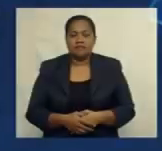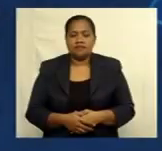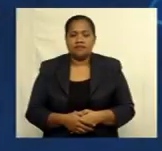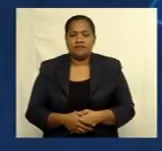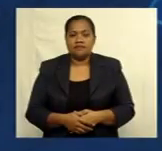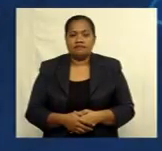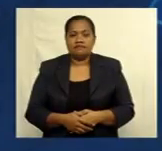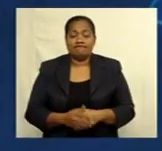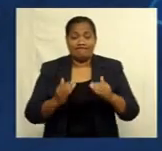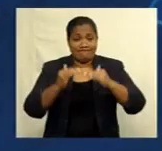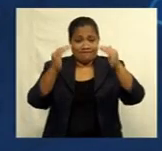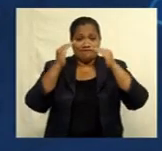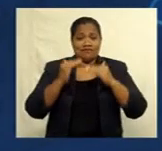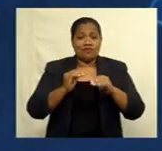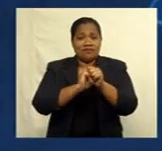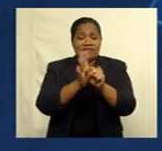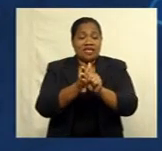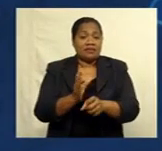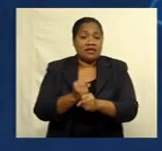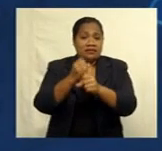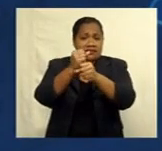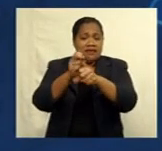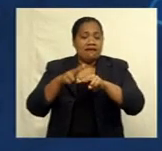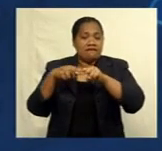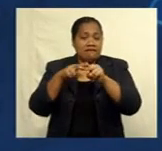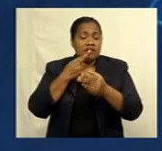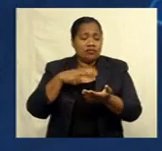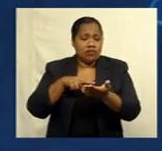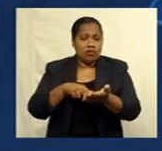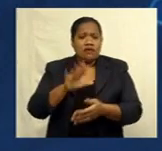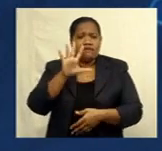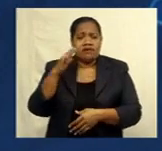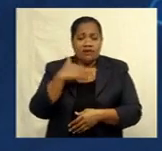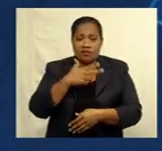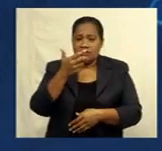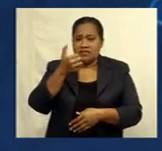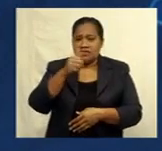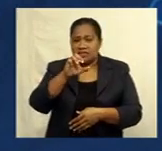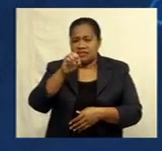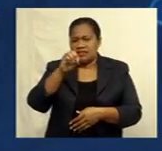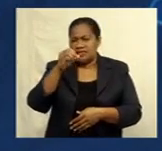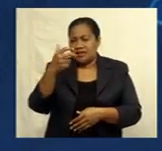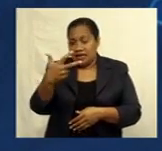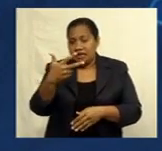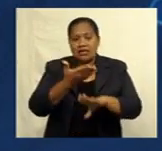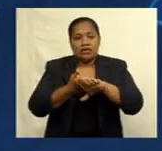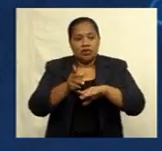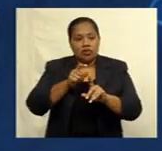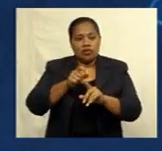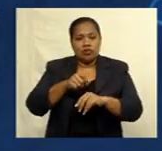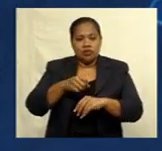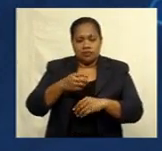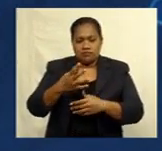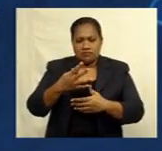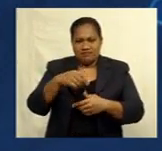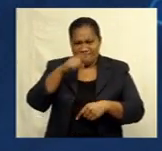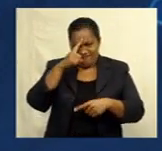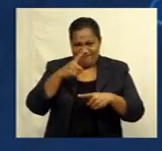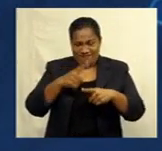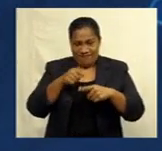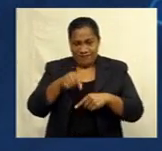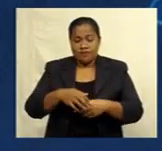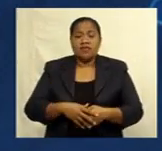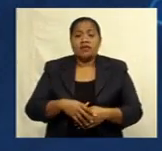Now to our latest COVID-19 update. Fiji recorded 568 new infections for the period ending 8